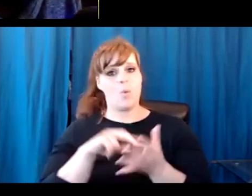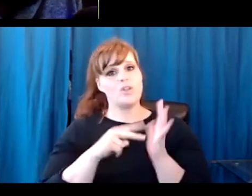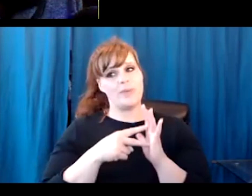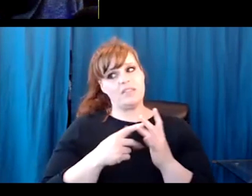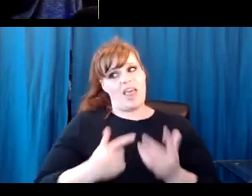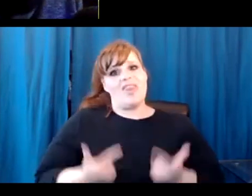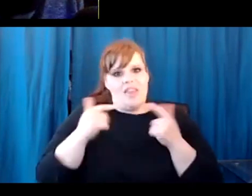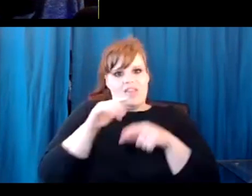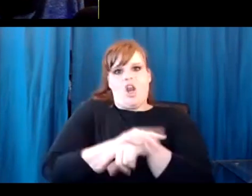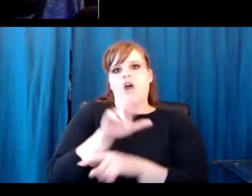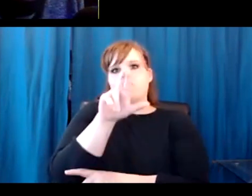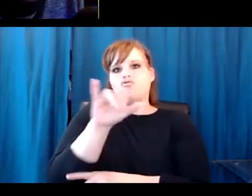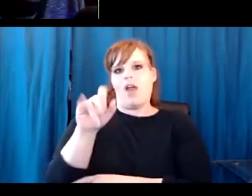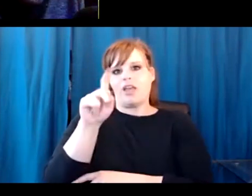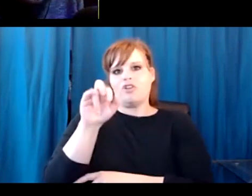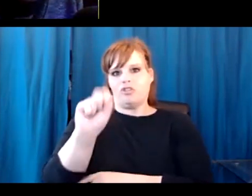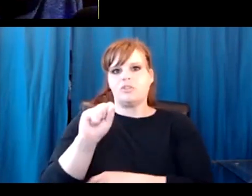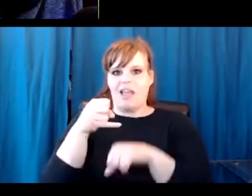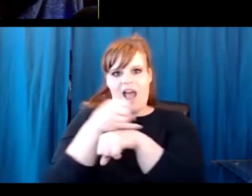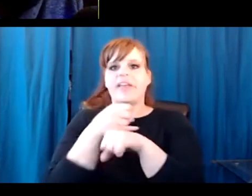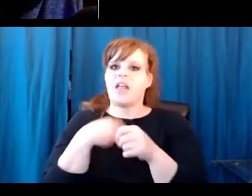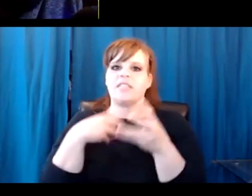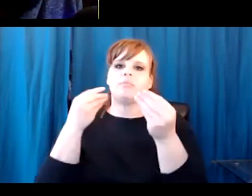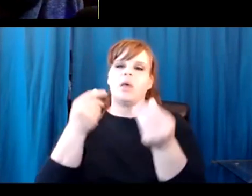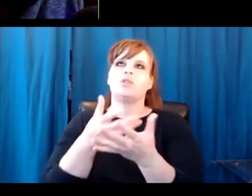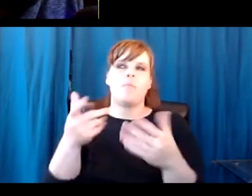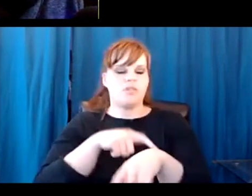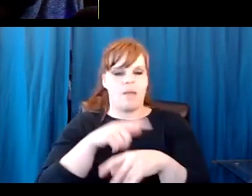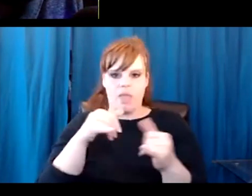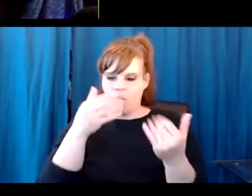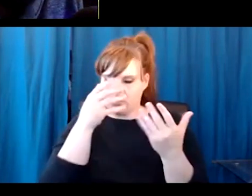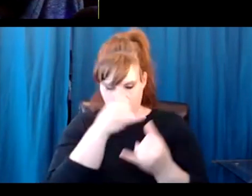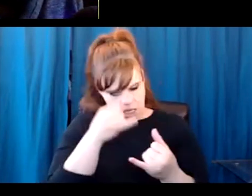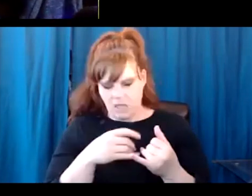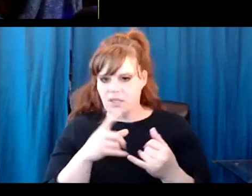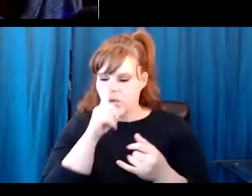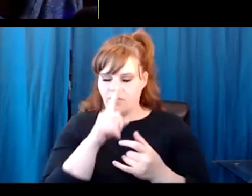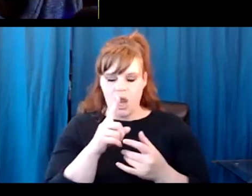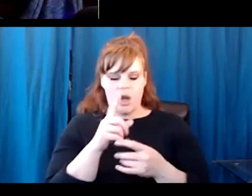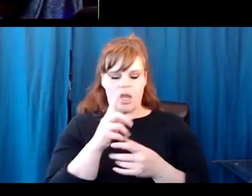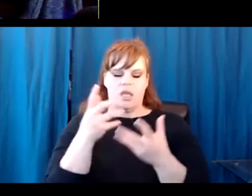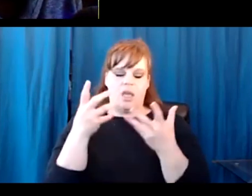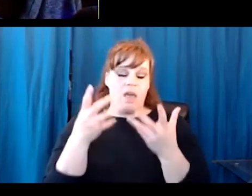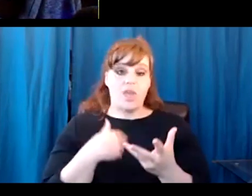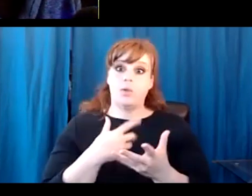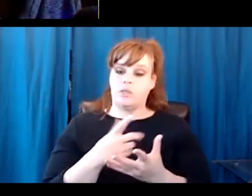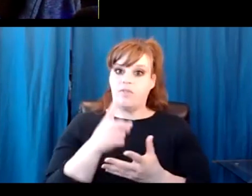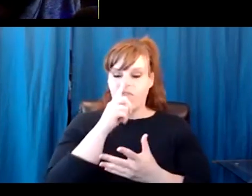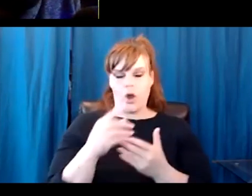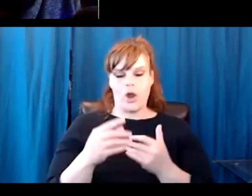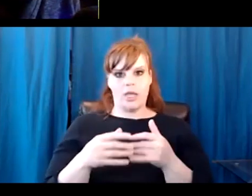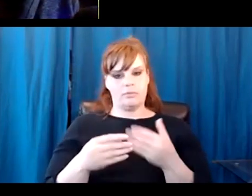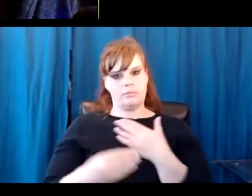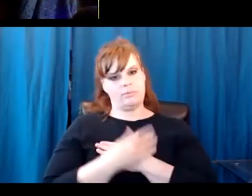I spent so much time there. It was ridiculous, and it was very taxing. It was immensely rewarding work, but it was